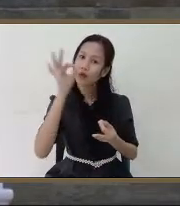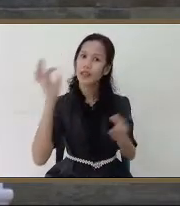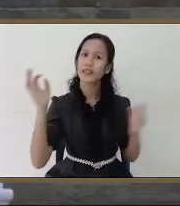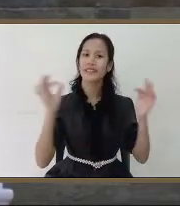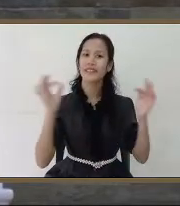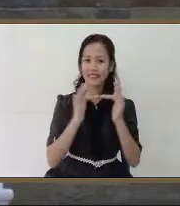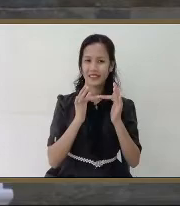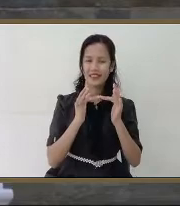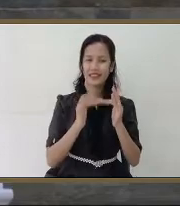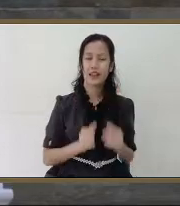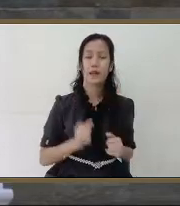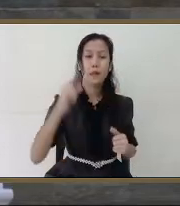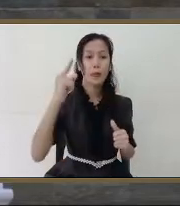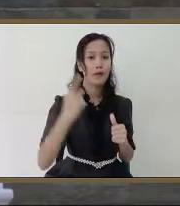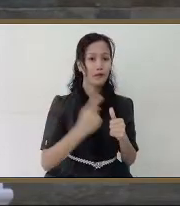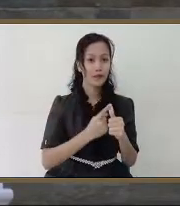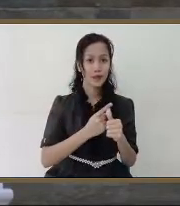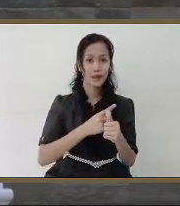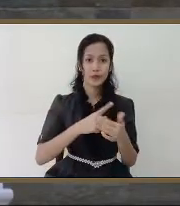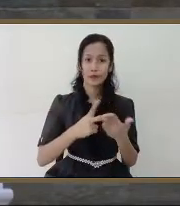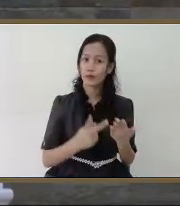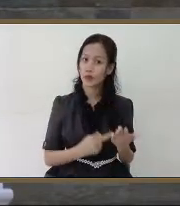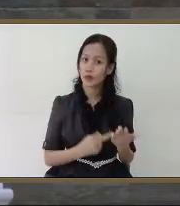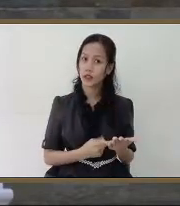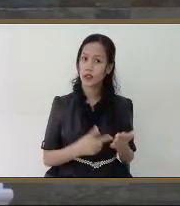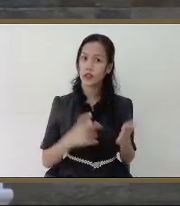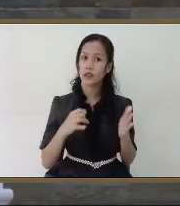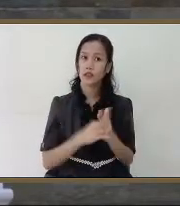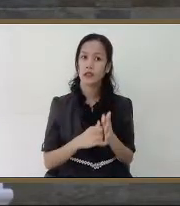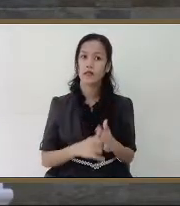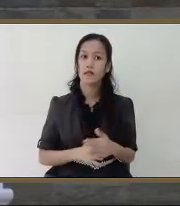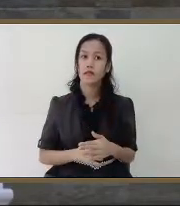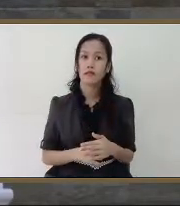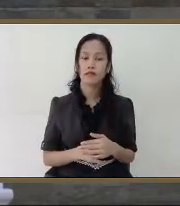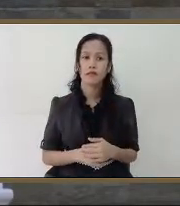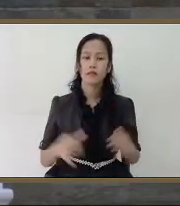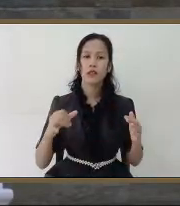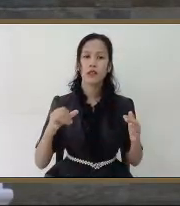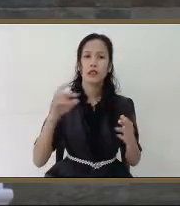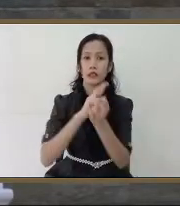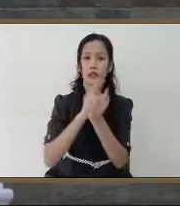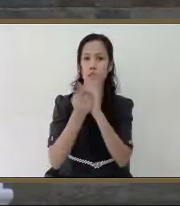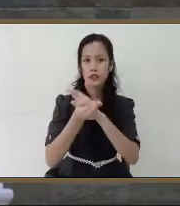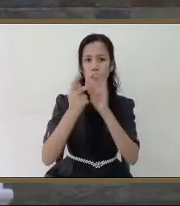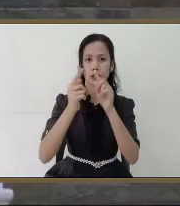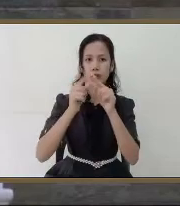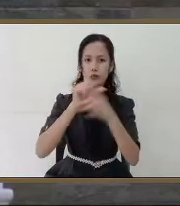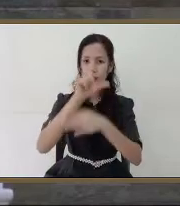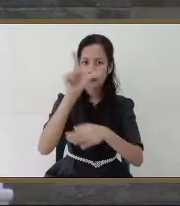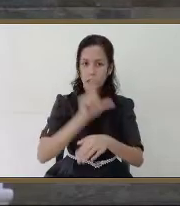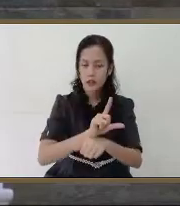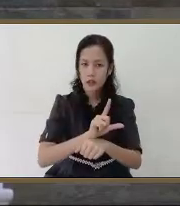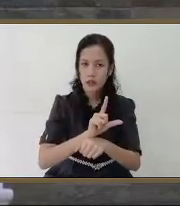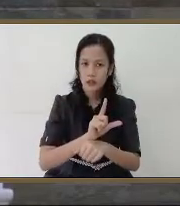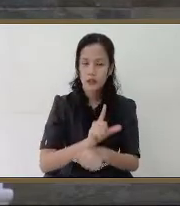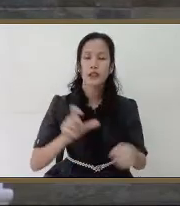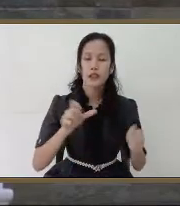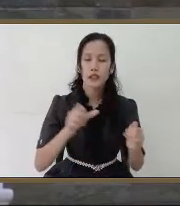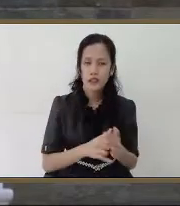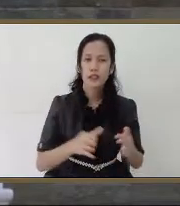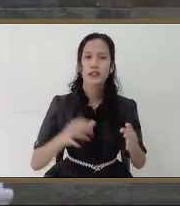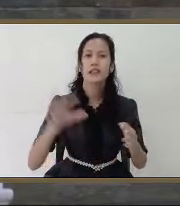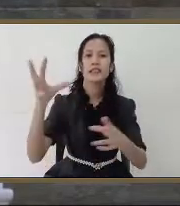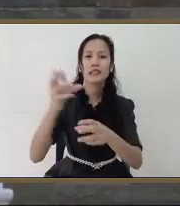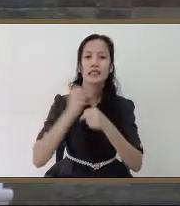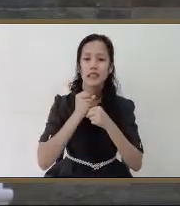part, which is returning of their return to the land, ang kalaki po niya na spiritual restoration is getting